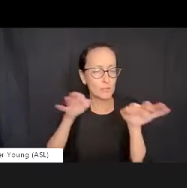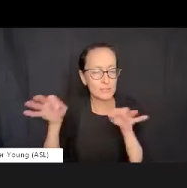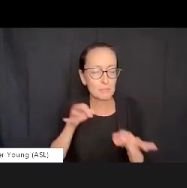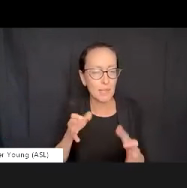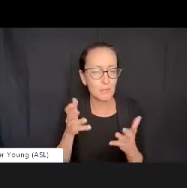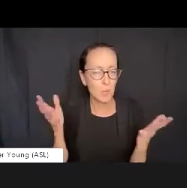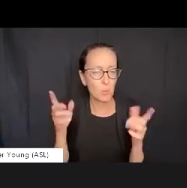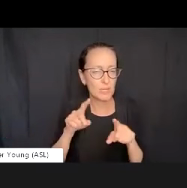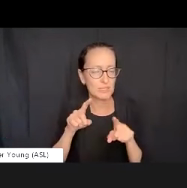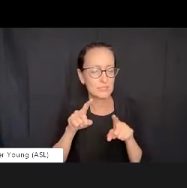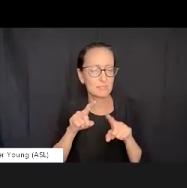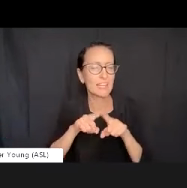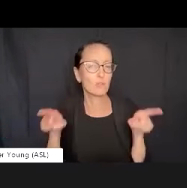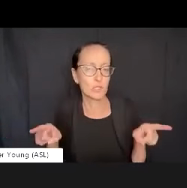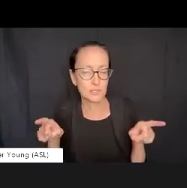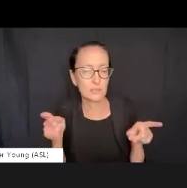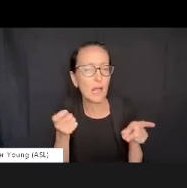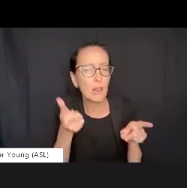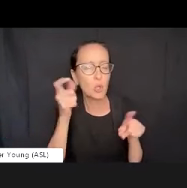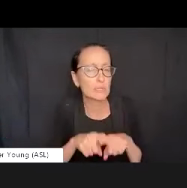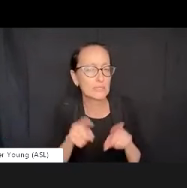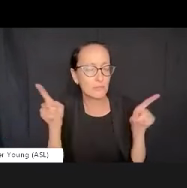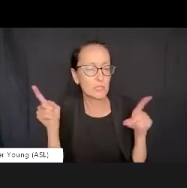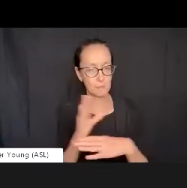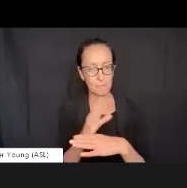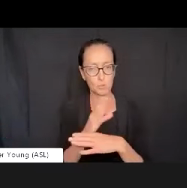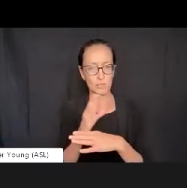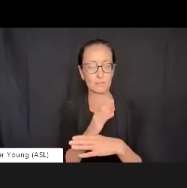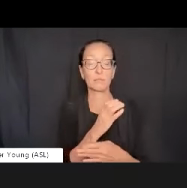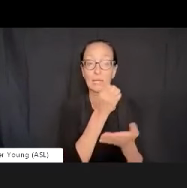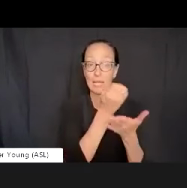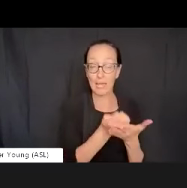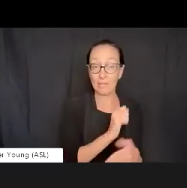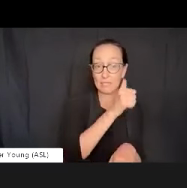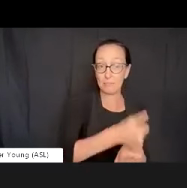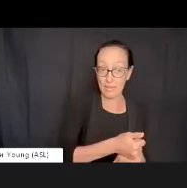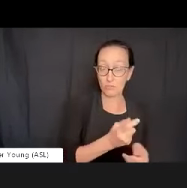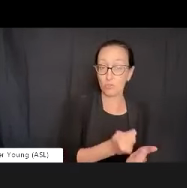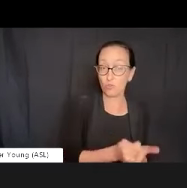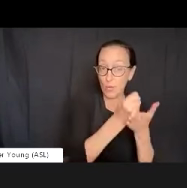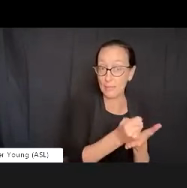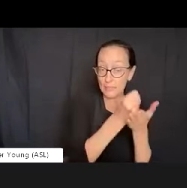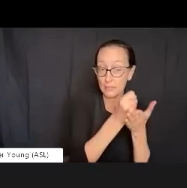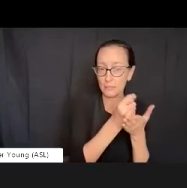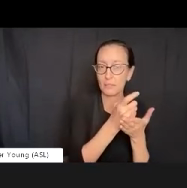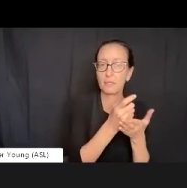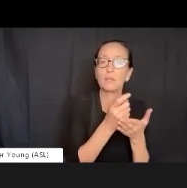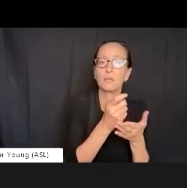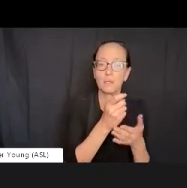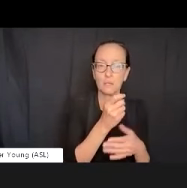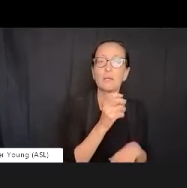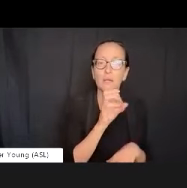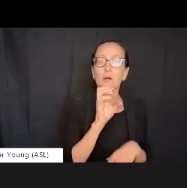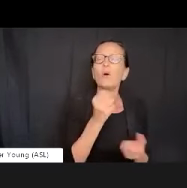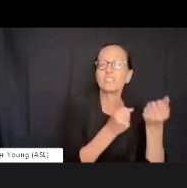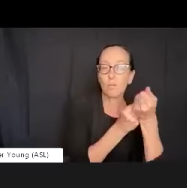some differences, some nuanced differences between evidence-based treatments or evidence-based or evidence-supported treatments,